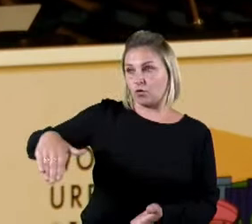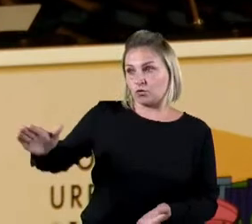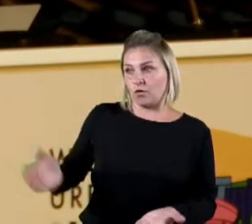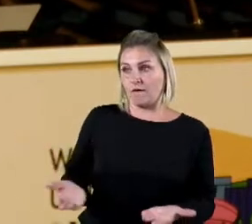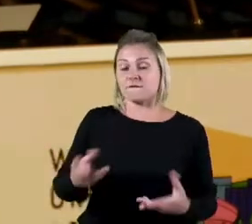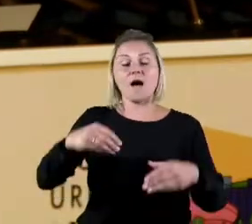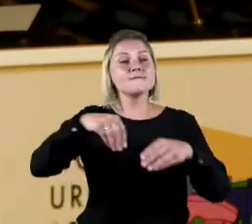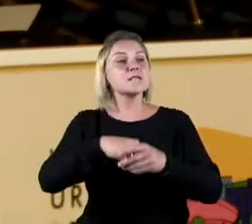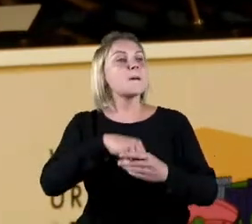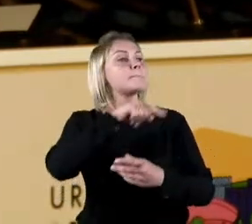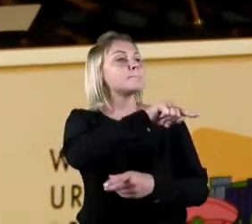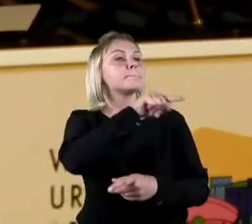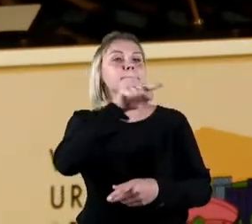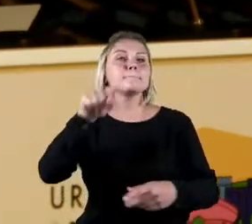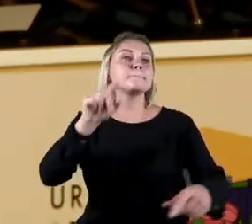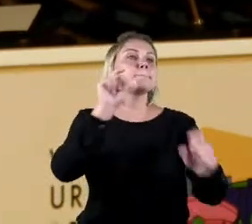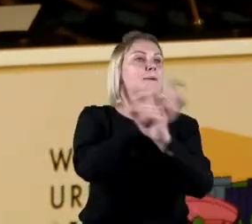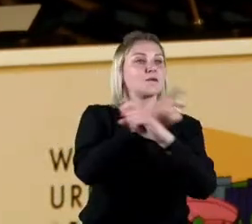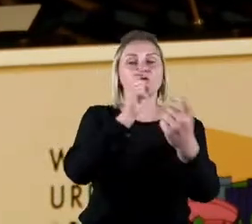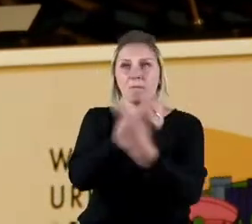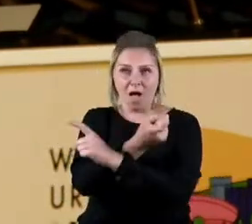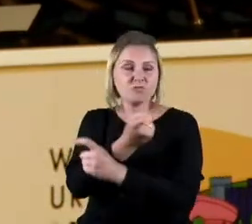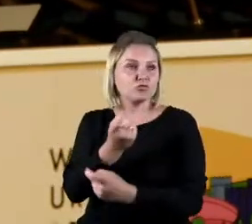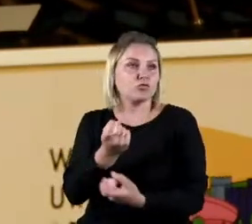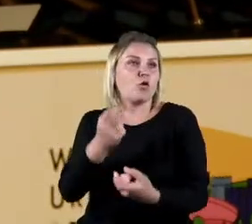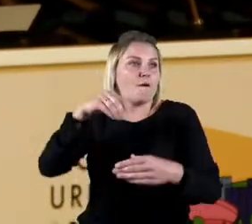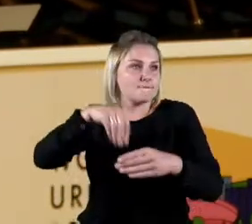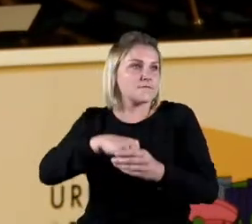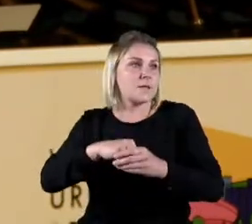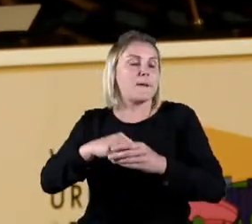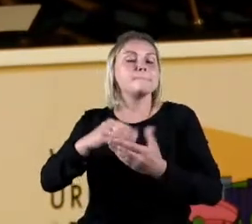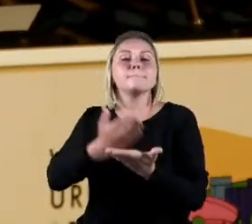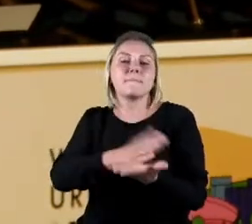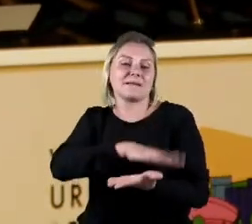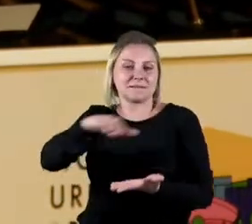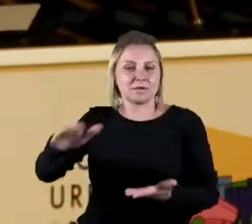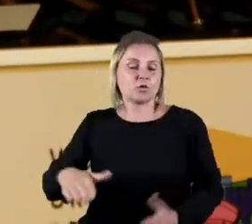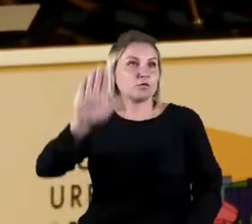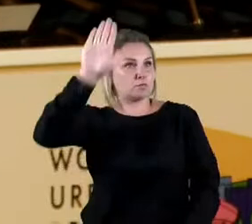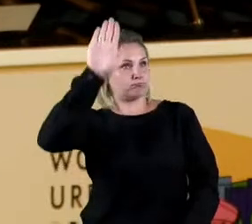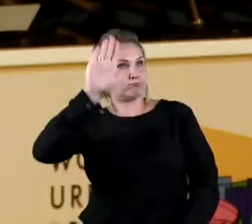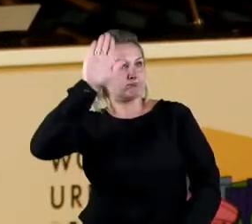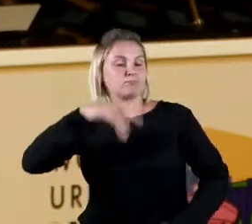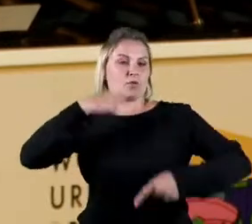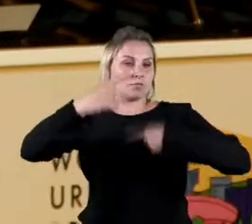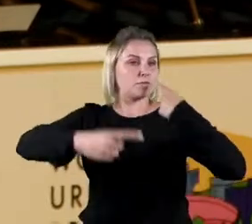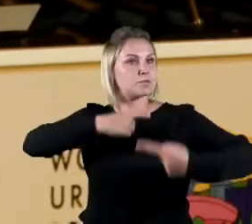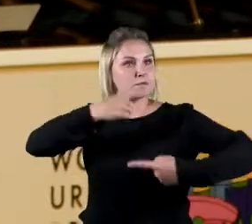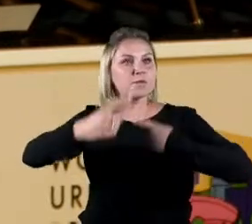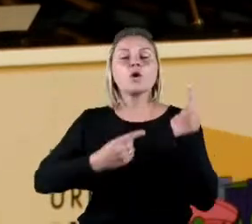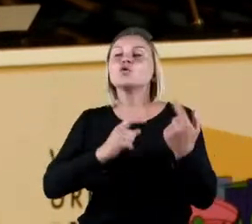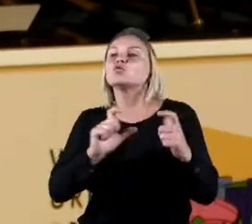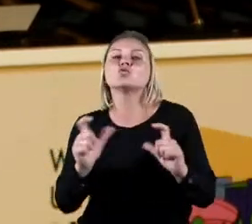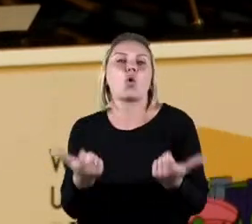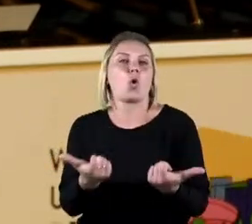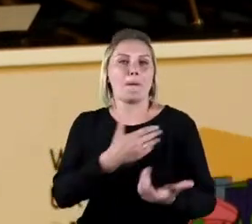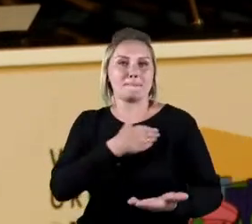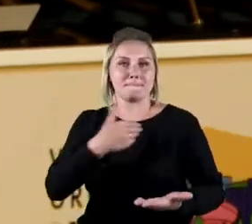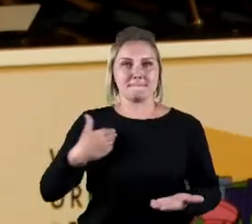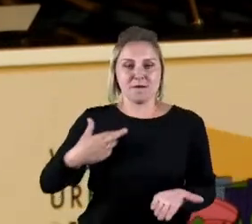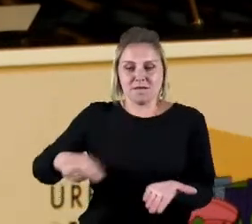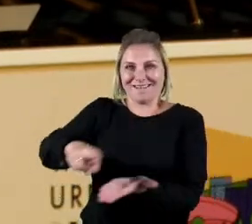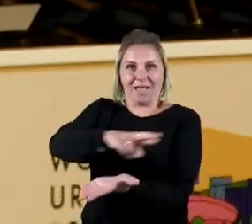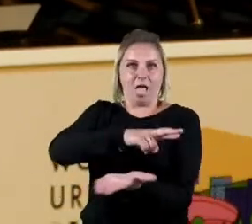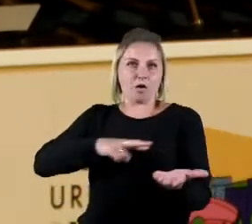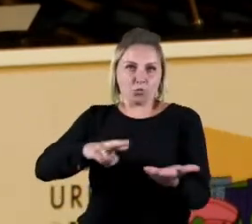international forum such spaces to project what we as a region are doing, as we're doing